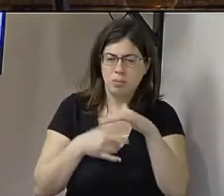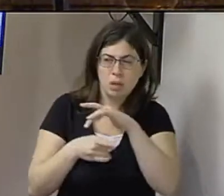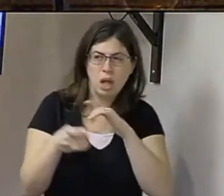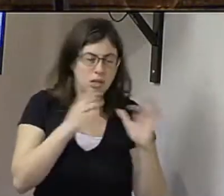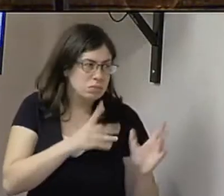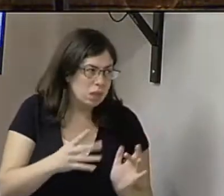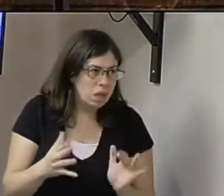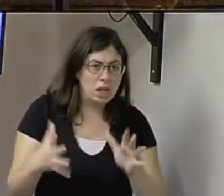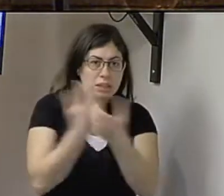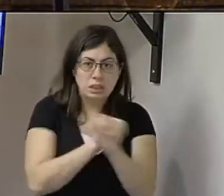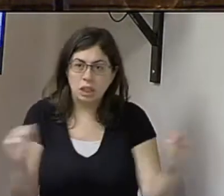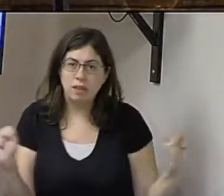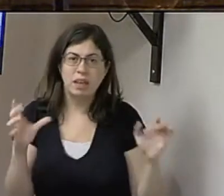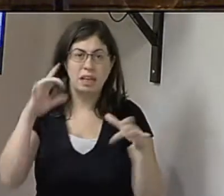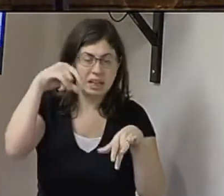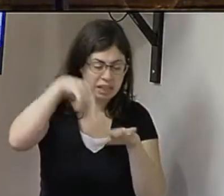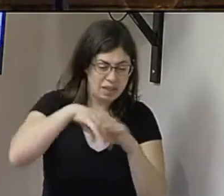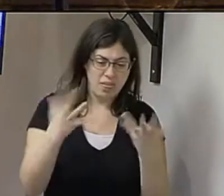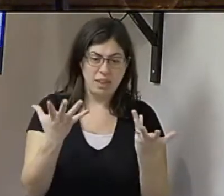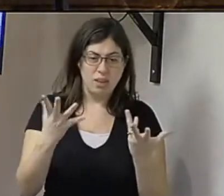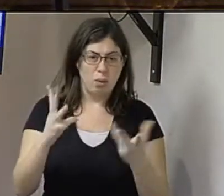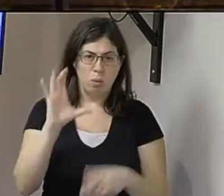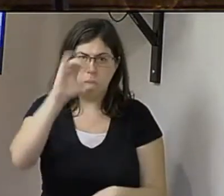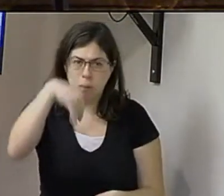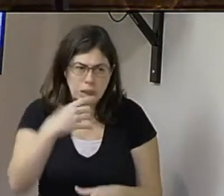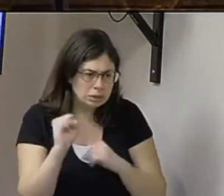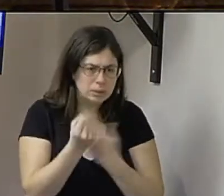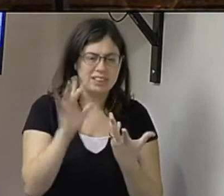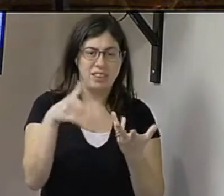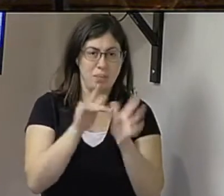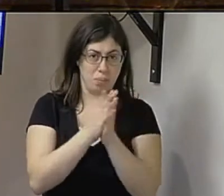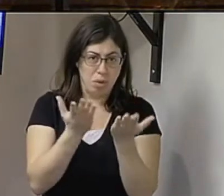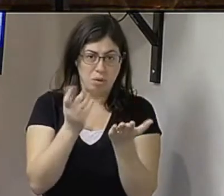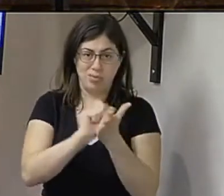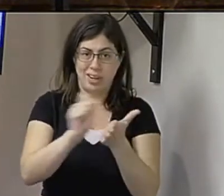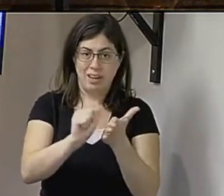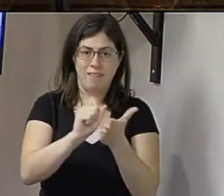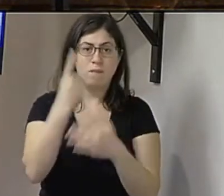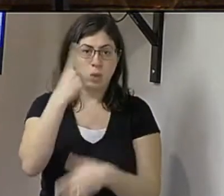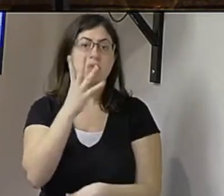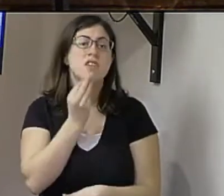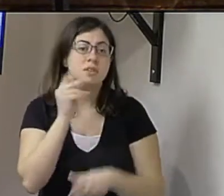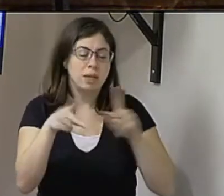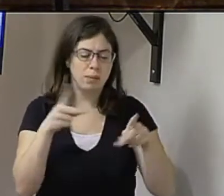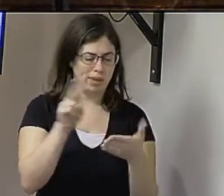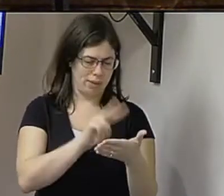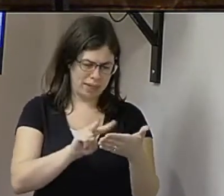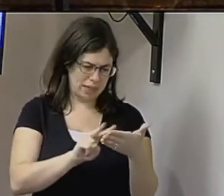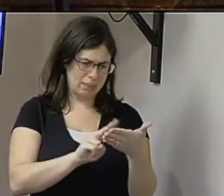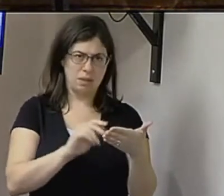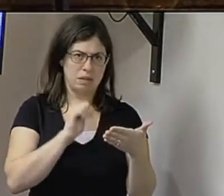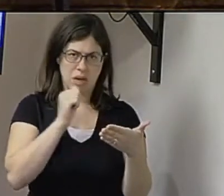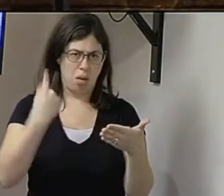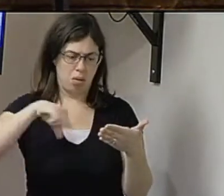and rescues. And so you get in this really exotic, weird setting. Remember, this book is being written for Jews, and as they read this, this is not what